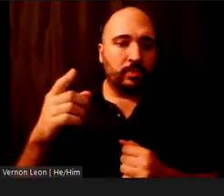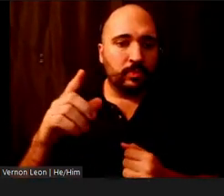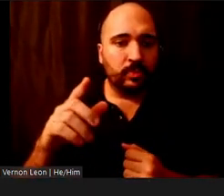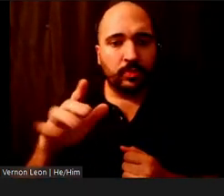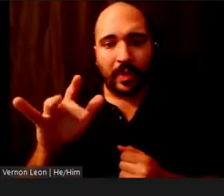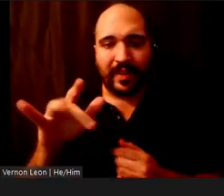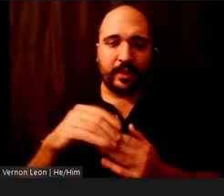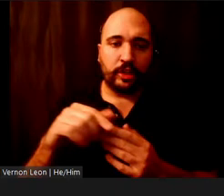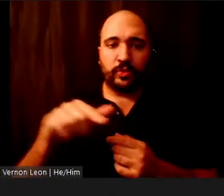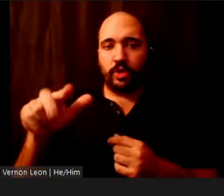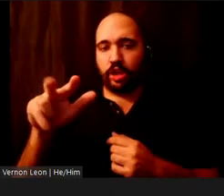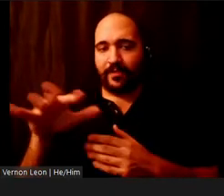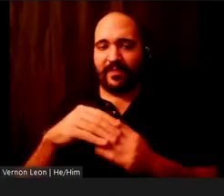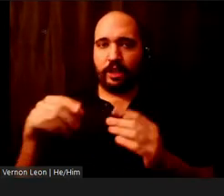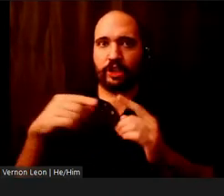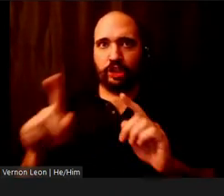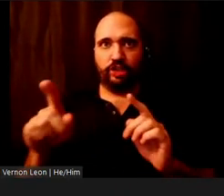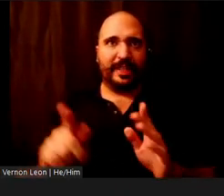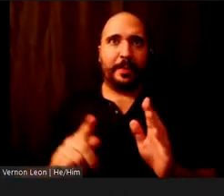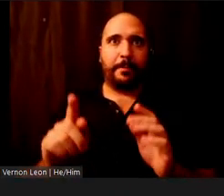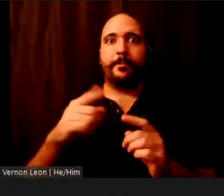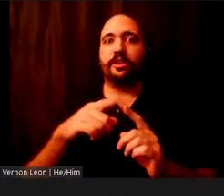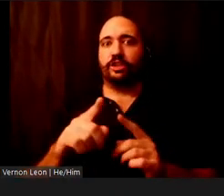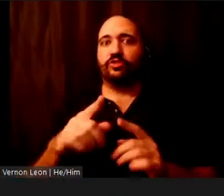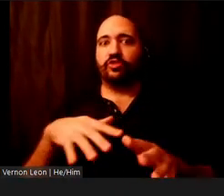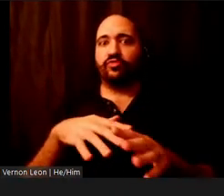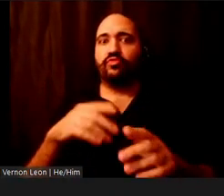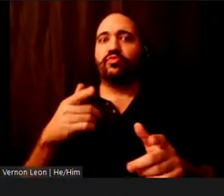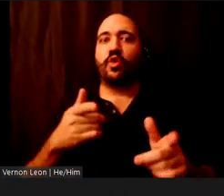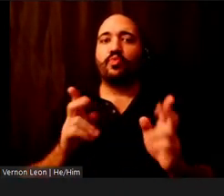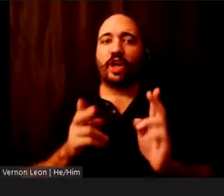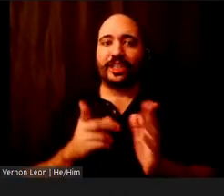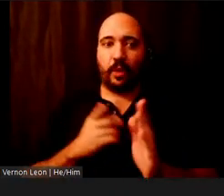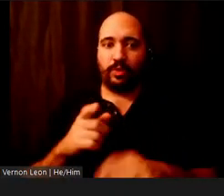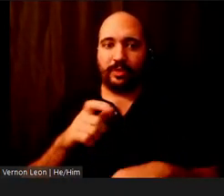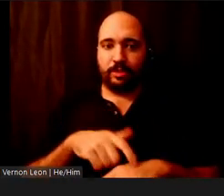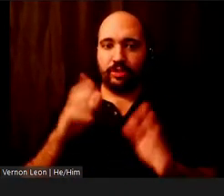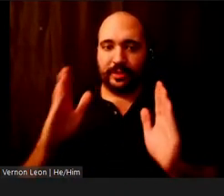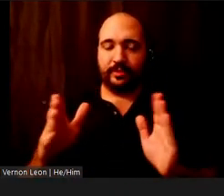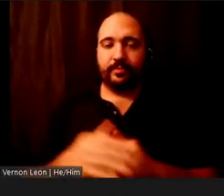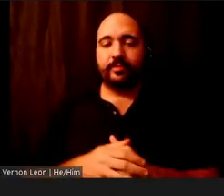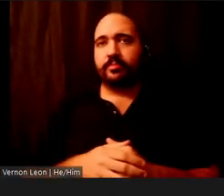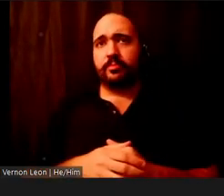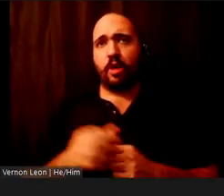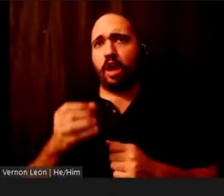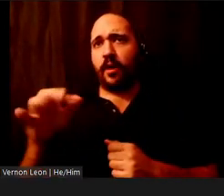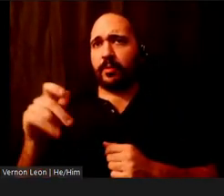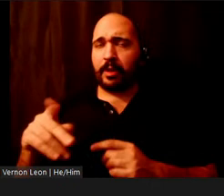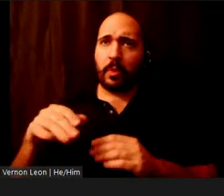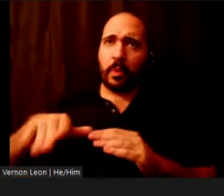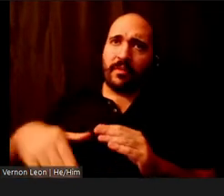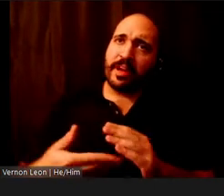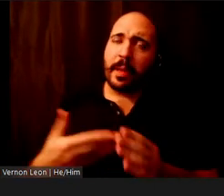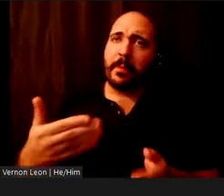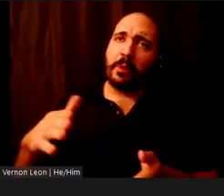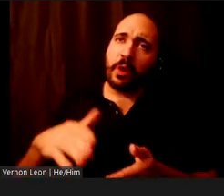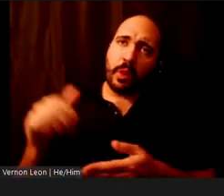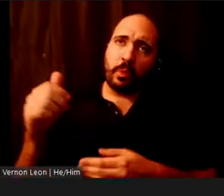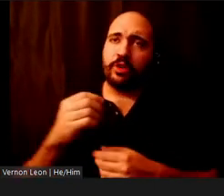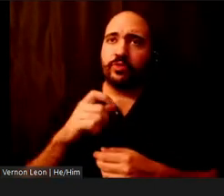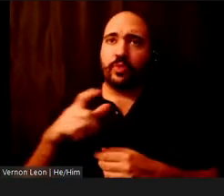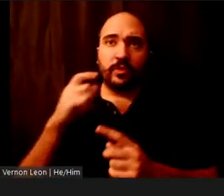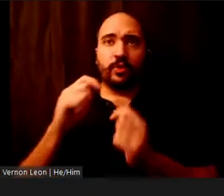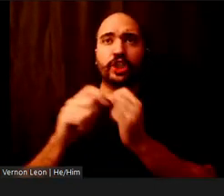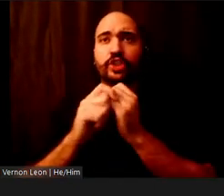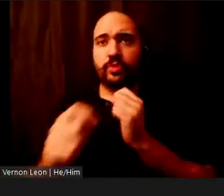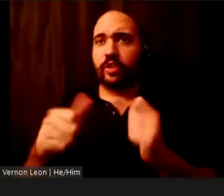for the peak period. Again, depending upon scenario. Off-peak and overnight toll ranges may be lower, and tolls for trucks